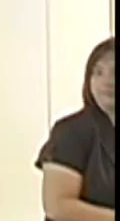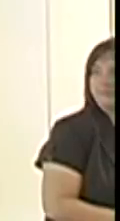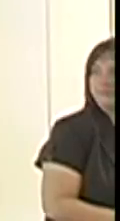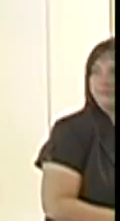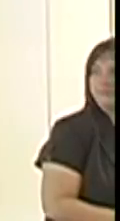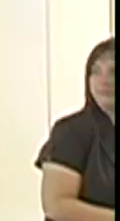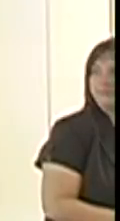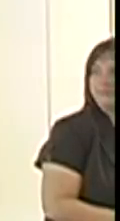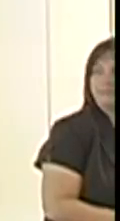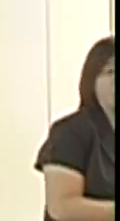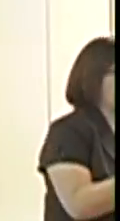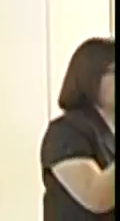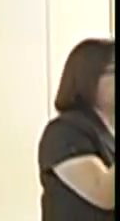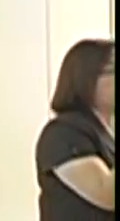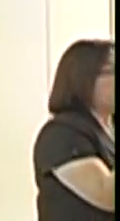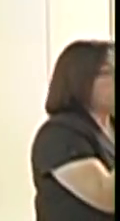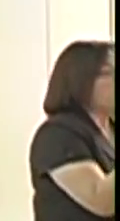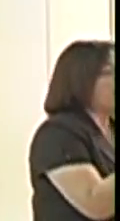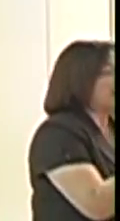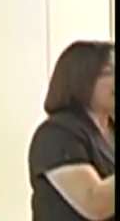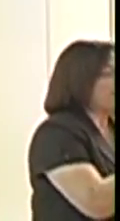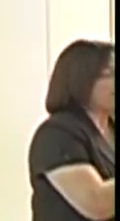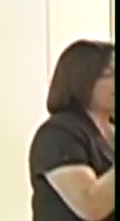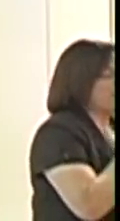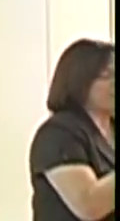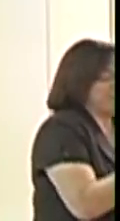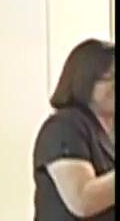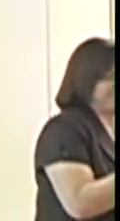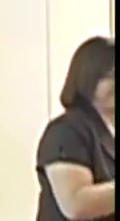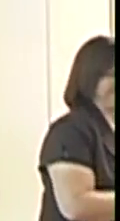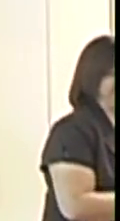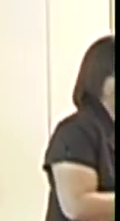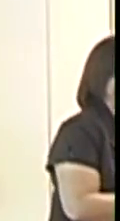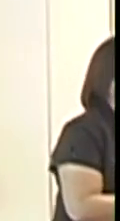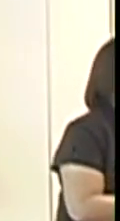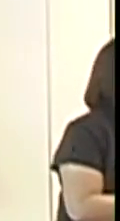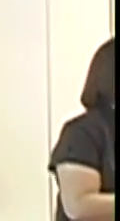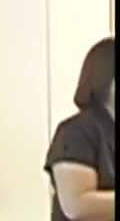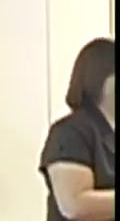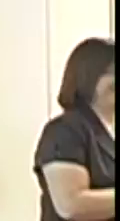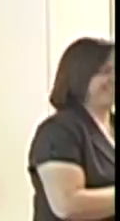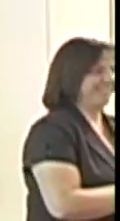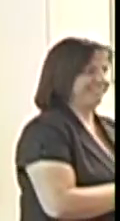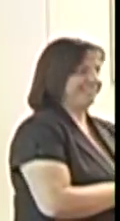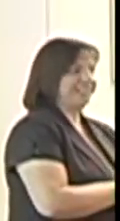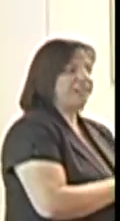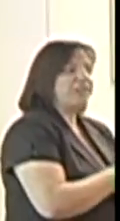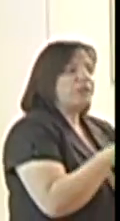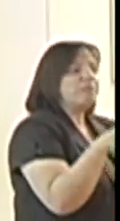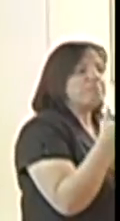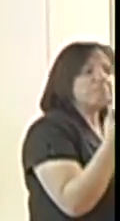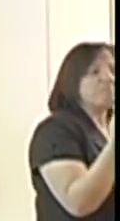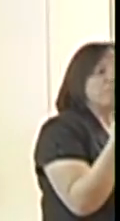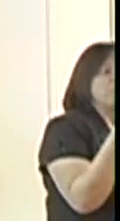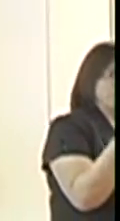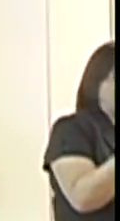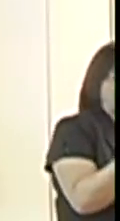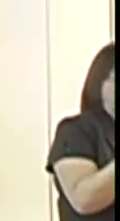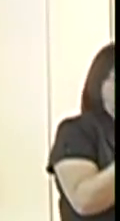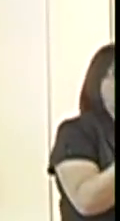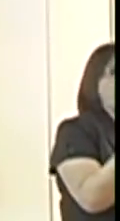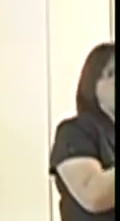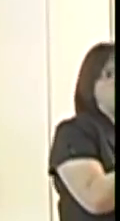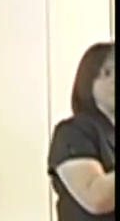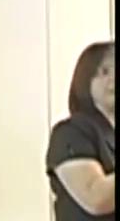We only have 2 or 3 examples like that, but I like them. So we tested proximalization in